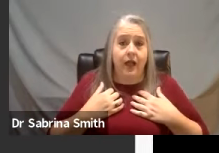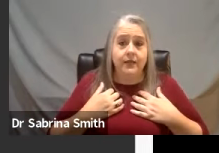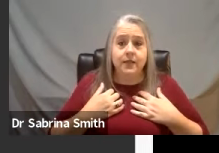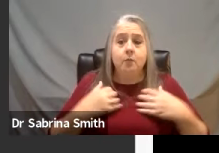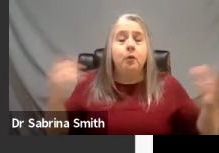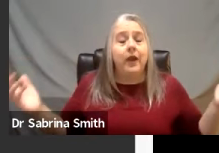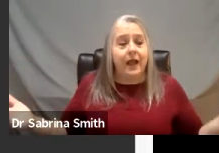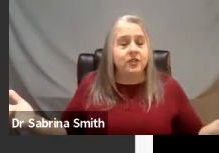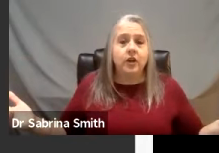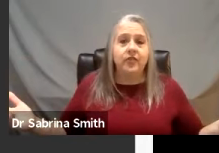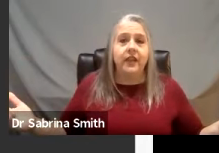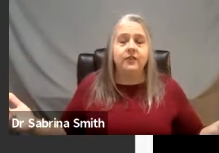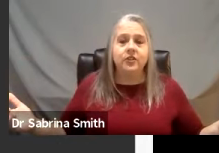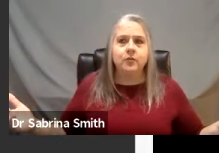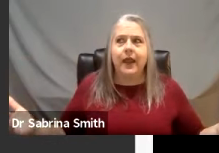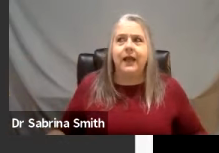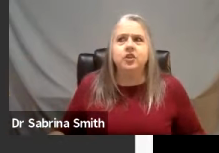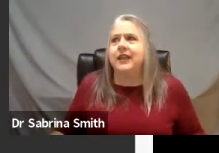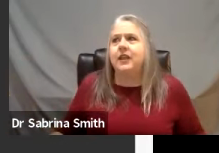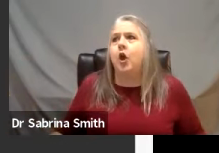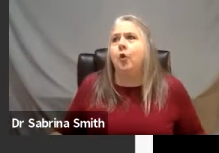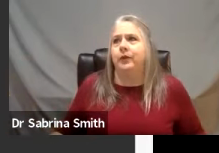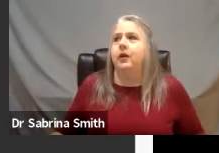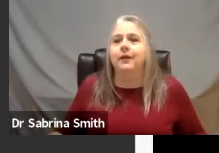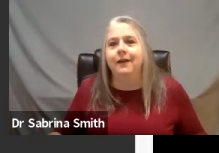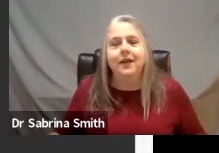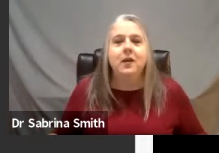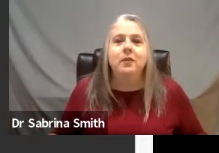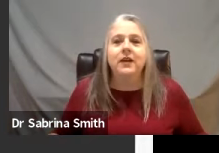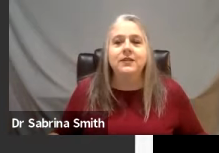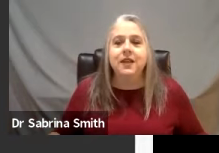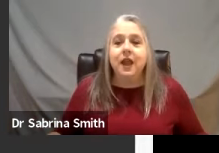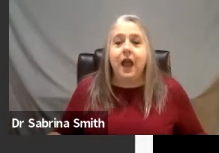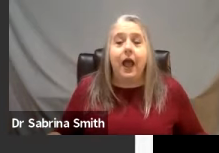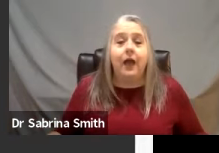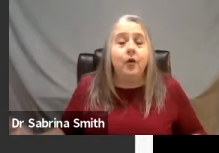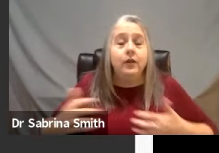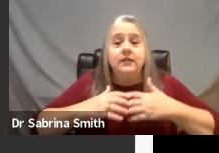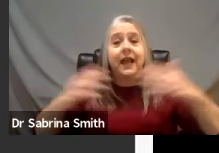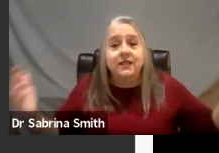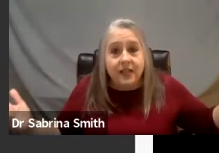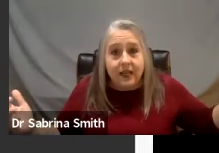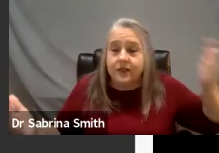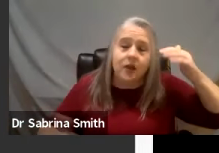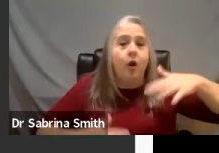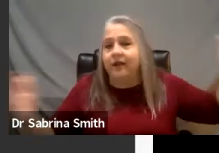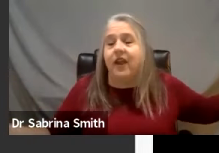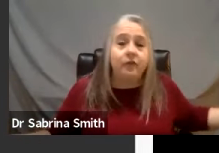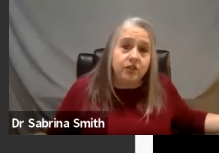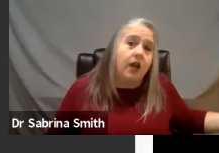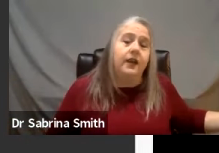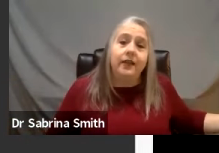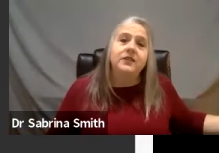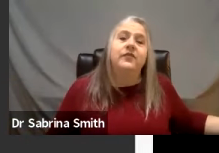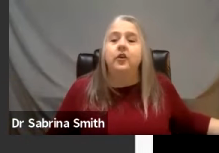you guys, but when I started thinking of it this way, I started getting hope because testing, that's all I've